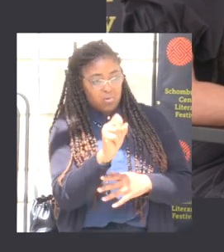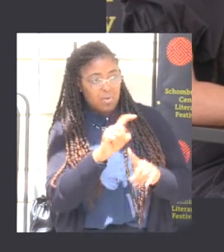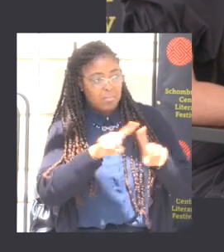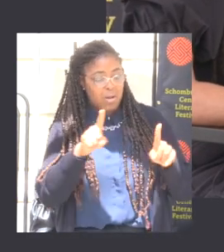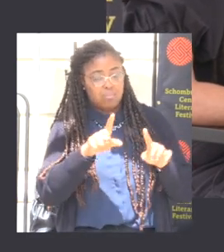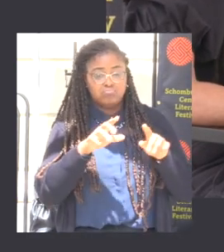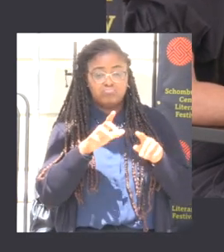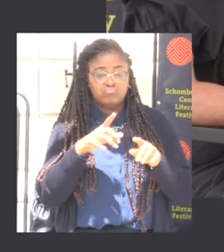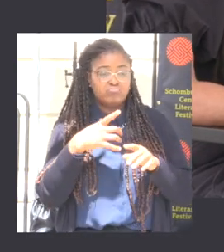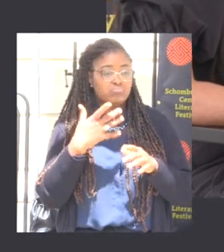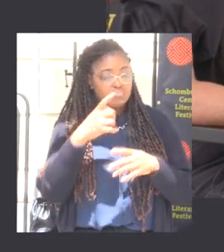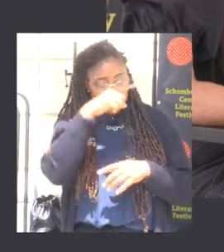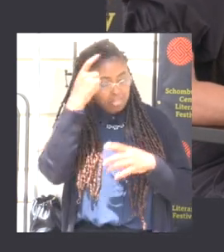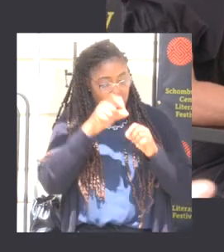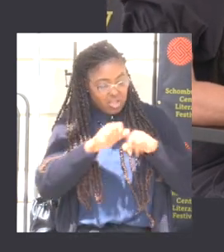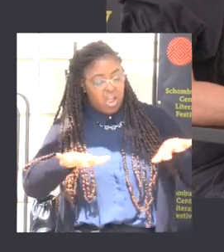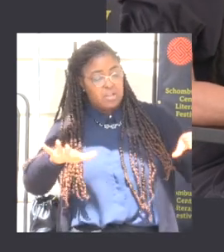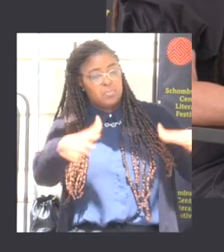Thank you.